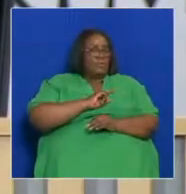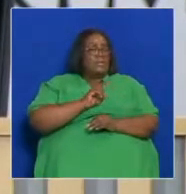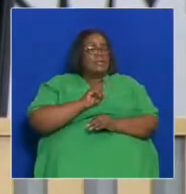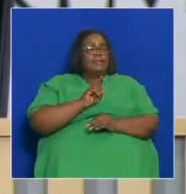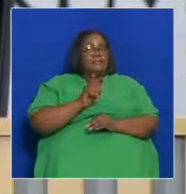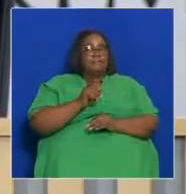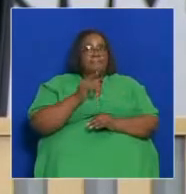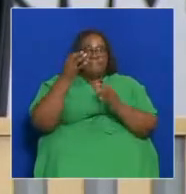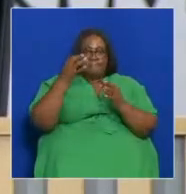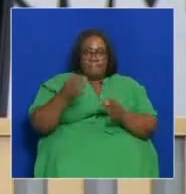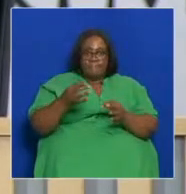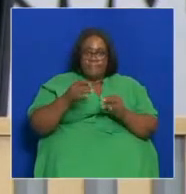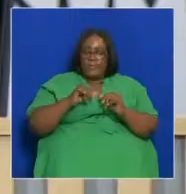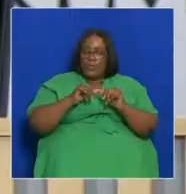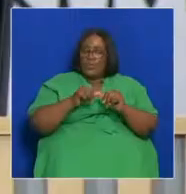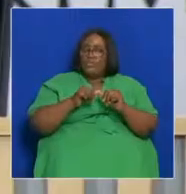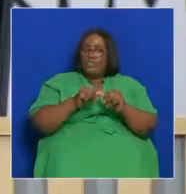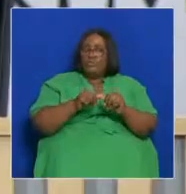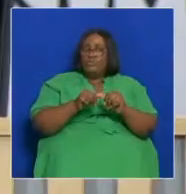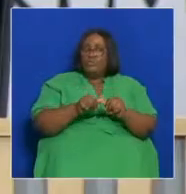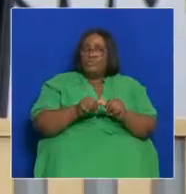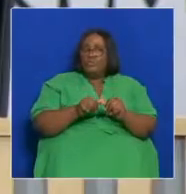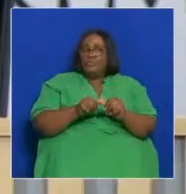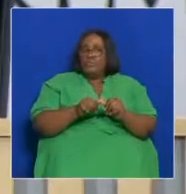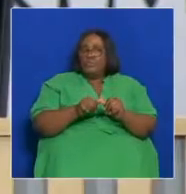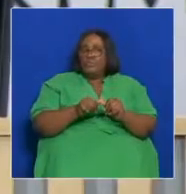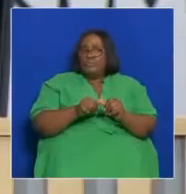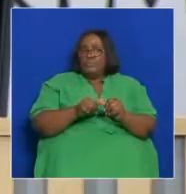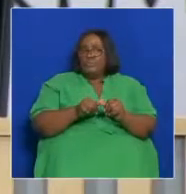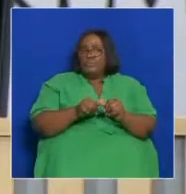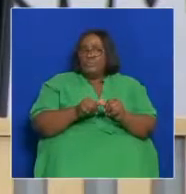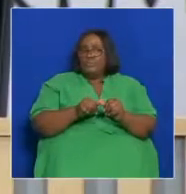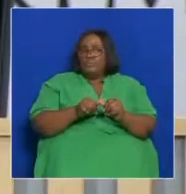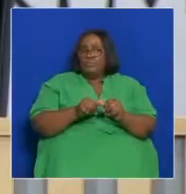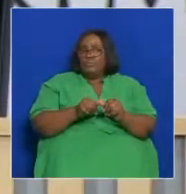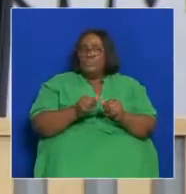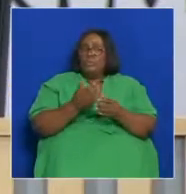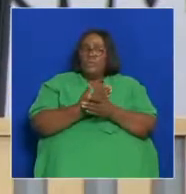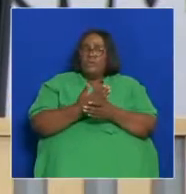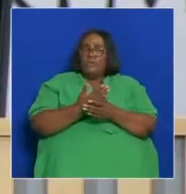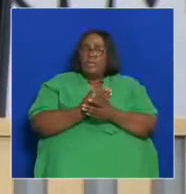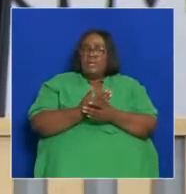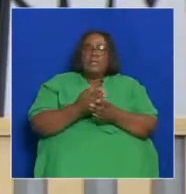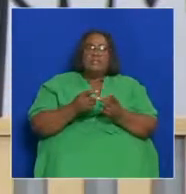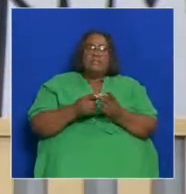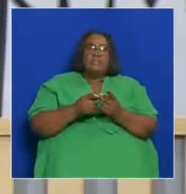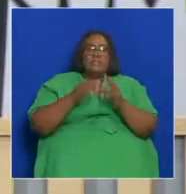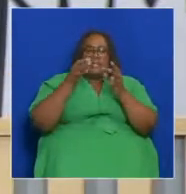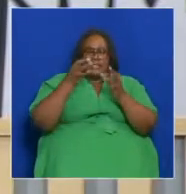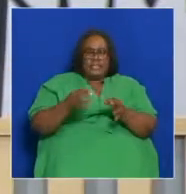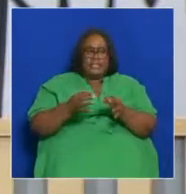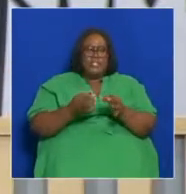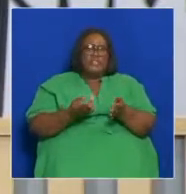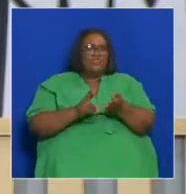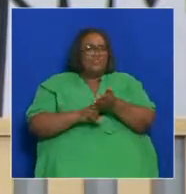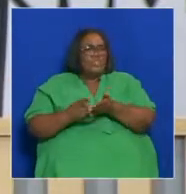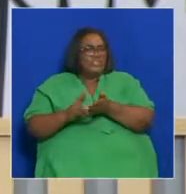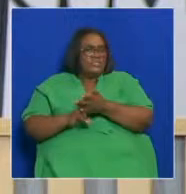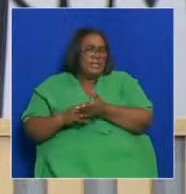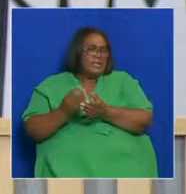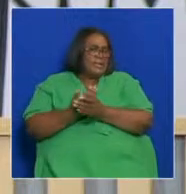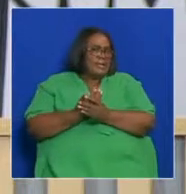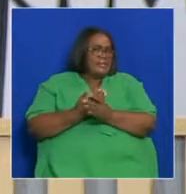the way these matters were proceeded with, the decision to enroll, all these decisions were done by the